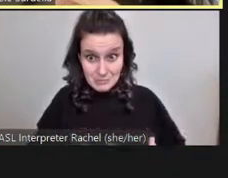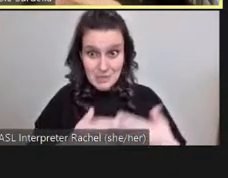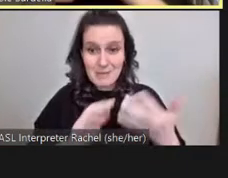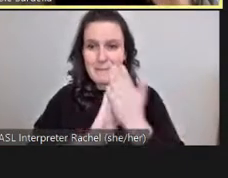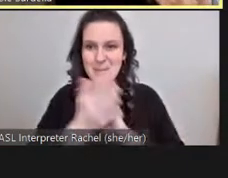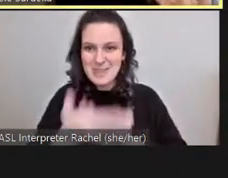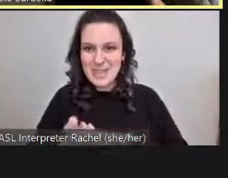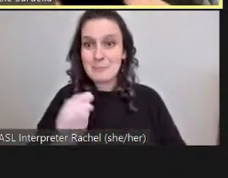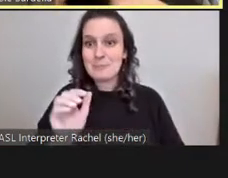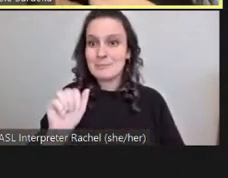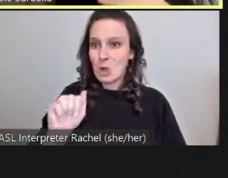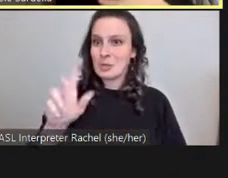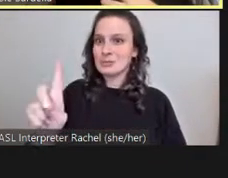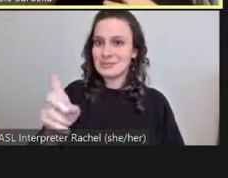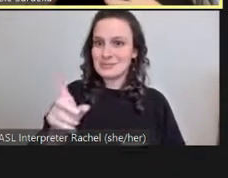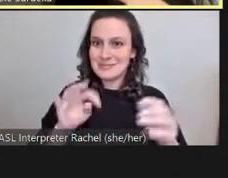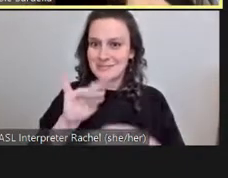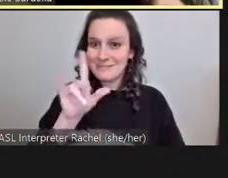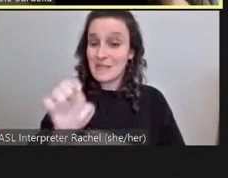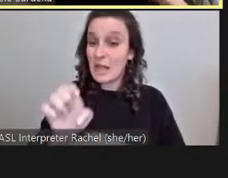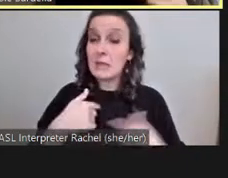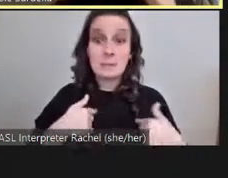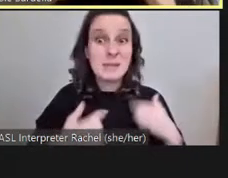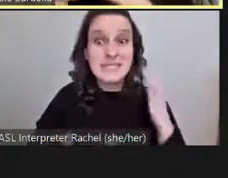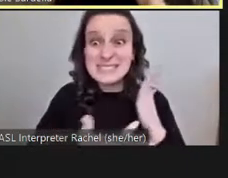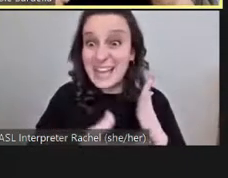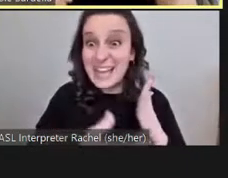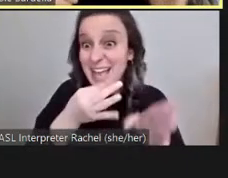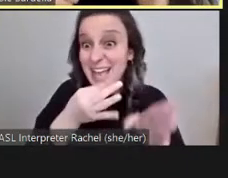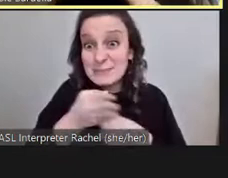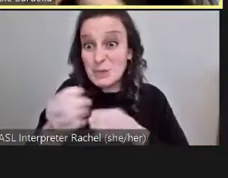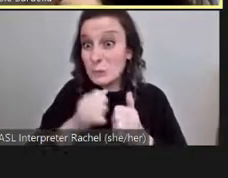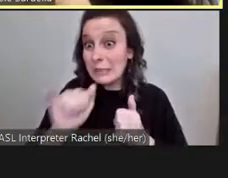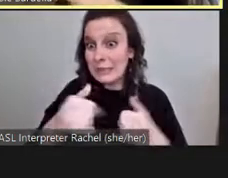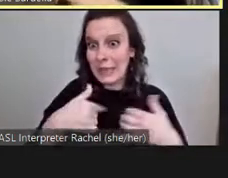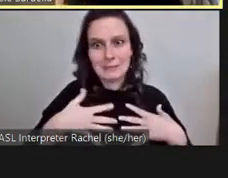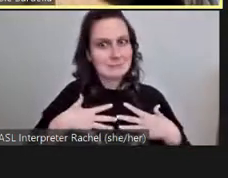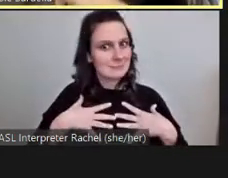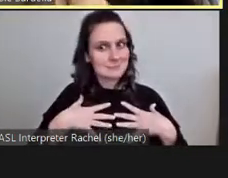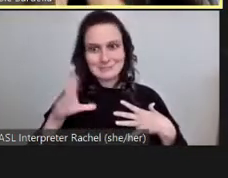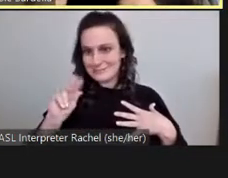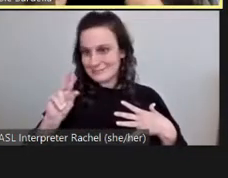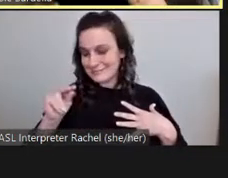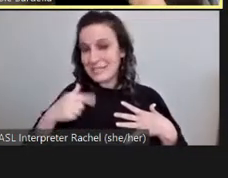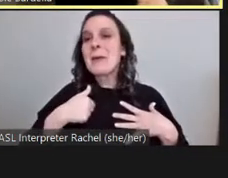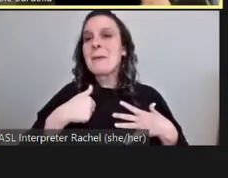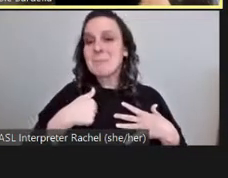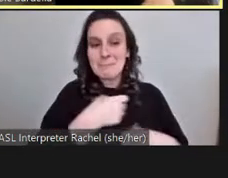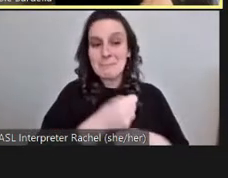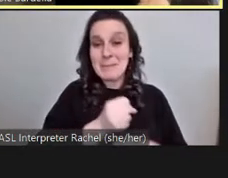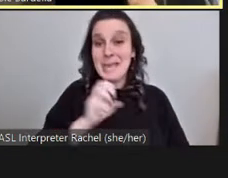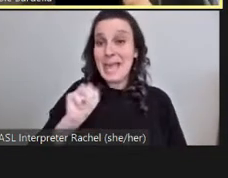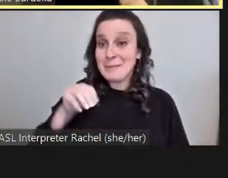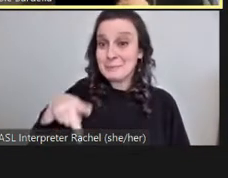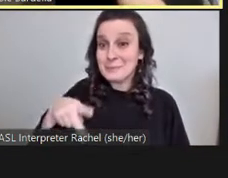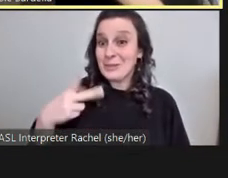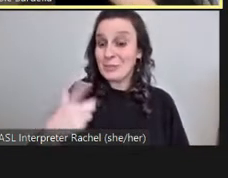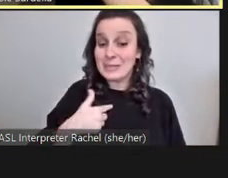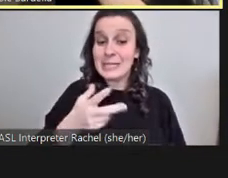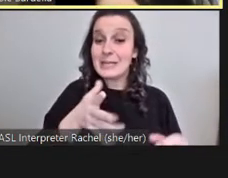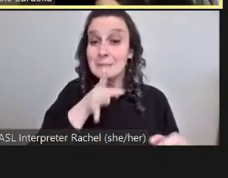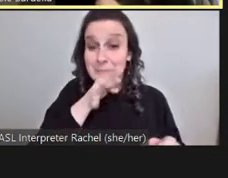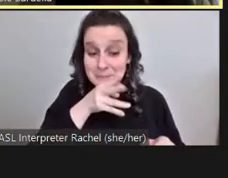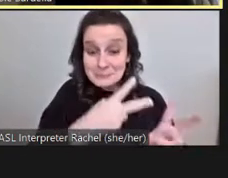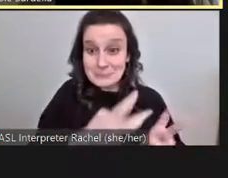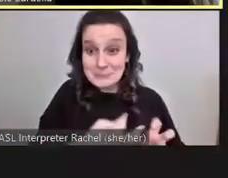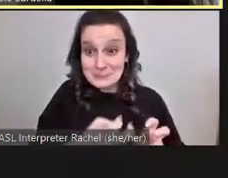I'm definitely not a technology expert in terms of that. I know what I do, which is the MP3 of audio description.